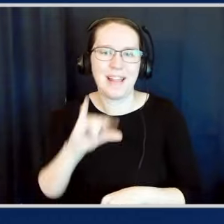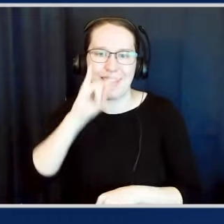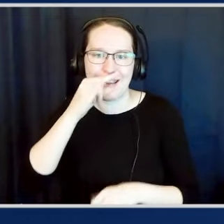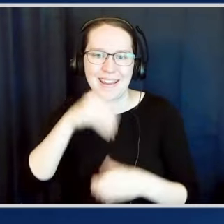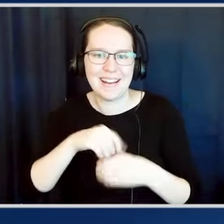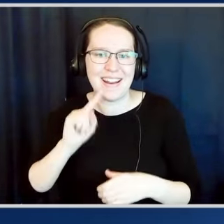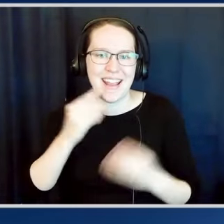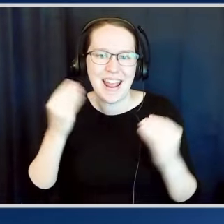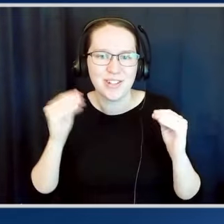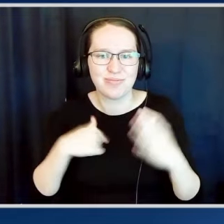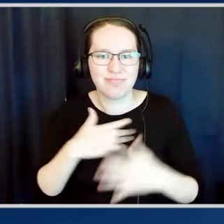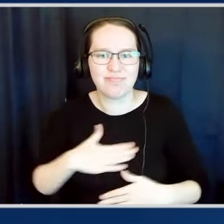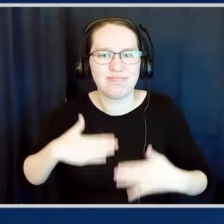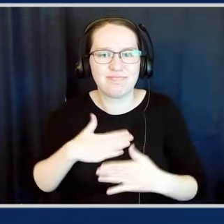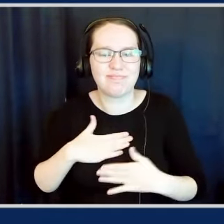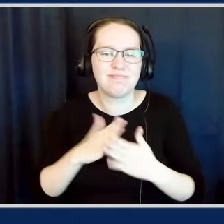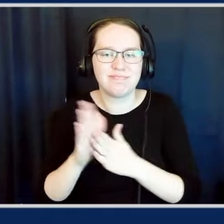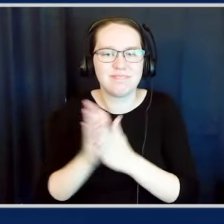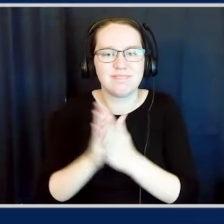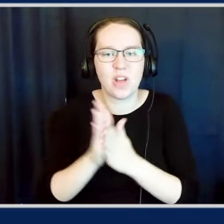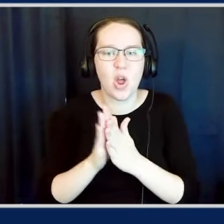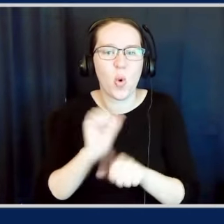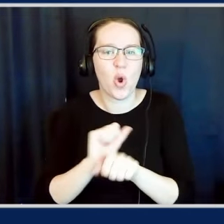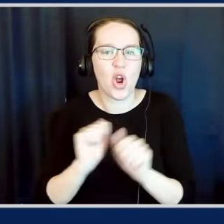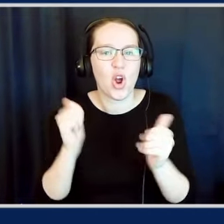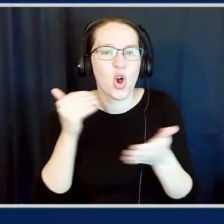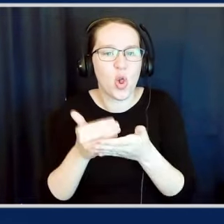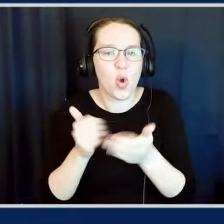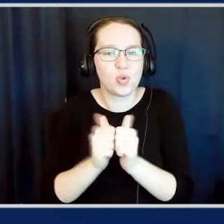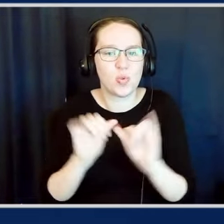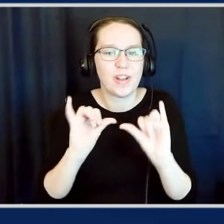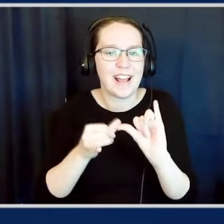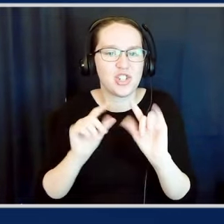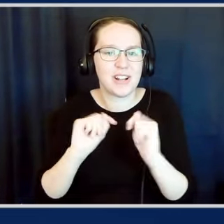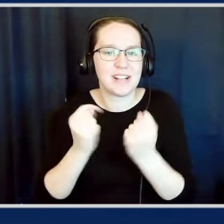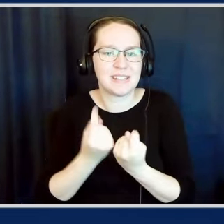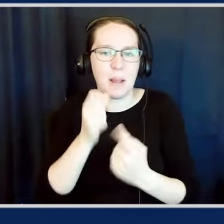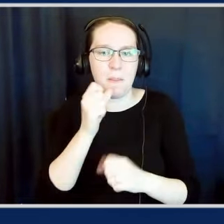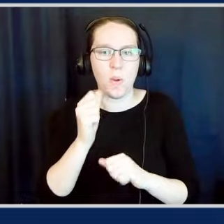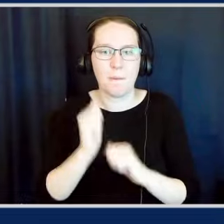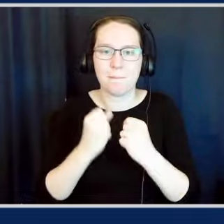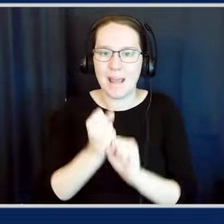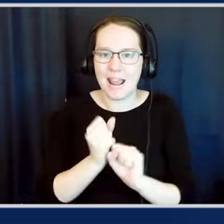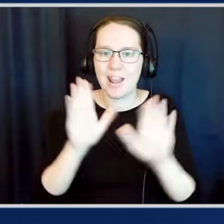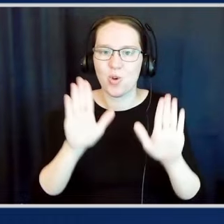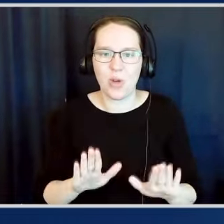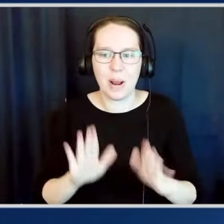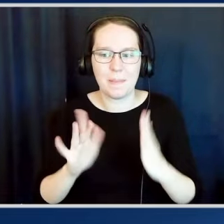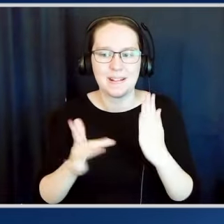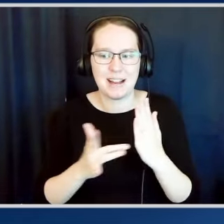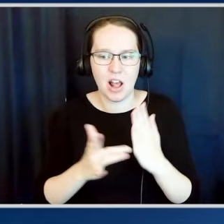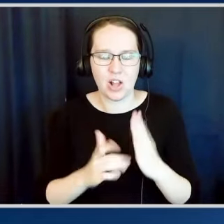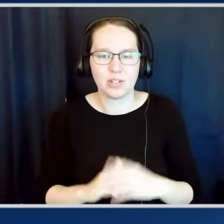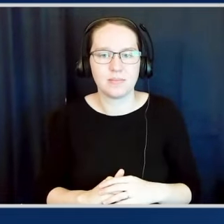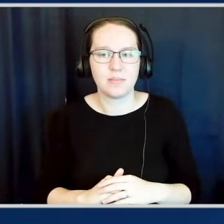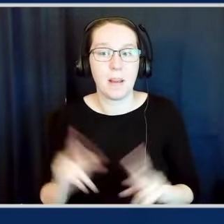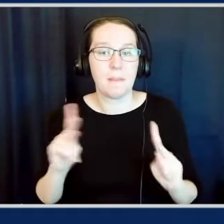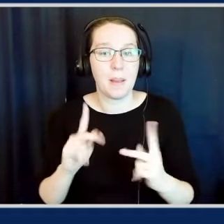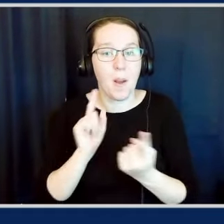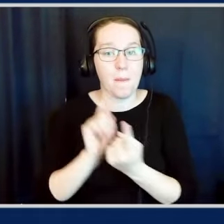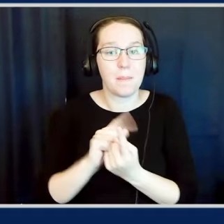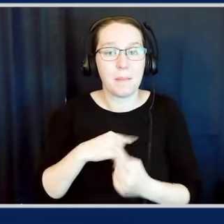and I get to work really closely with these engineering teams that are building this incredible technology. So like everyone can meet me, and I can talk about the Nitro